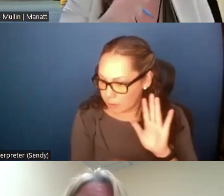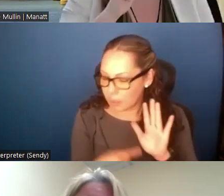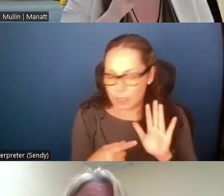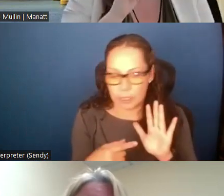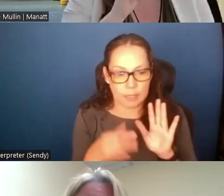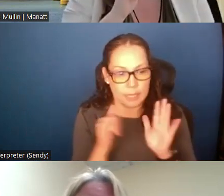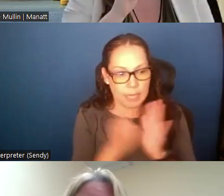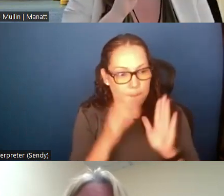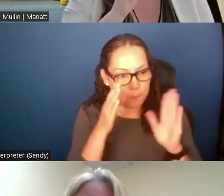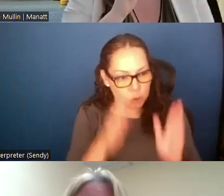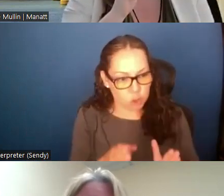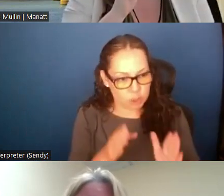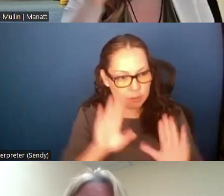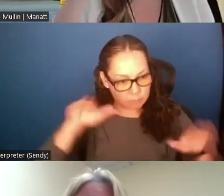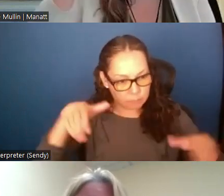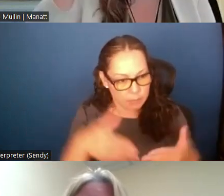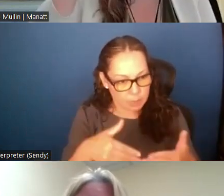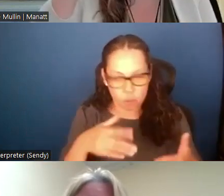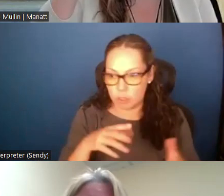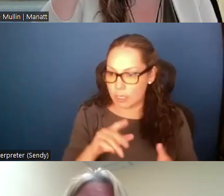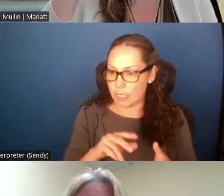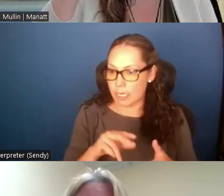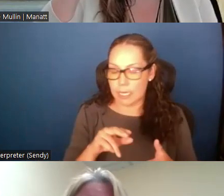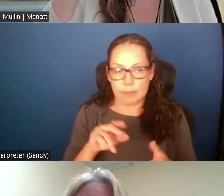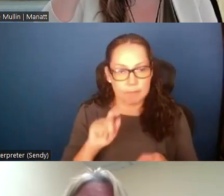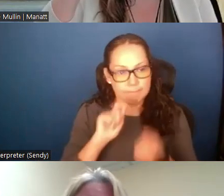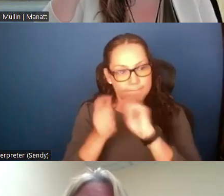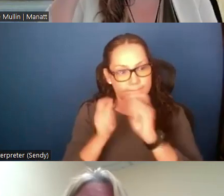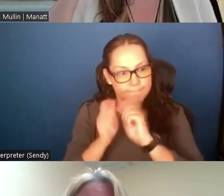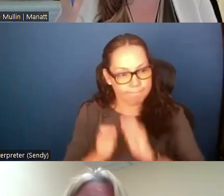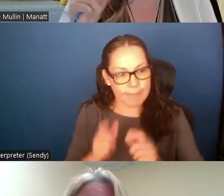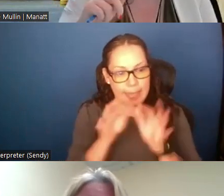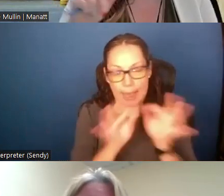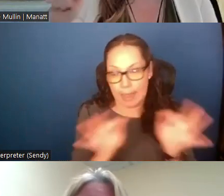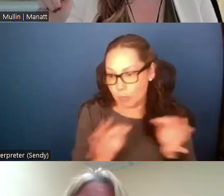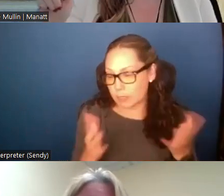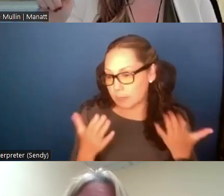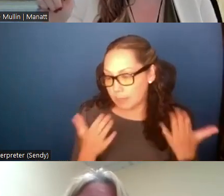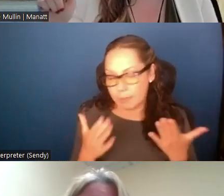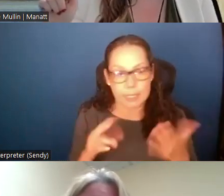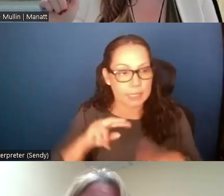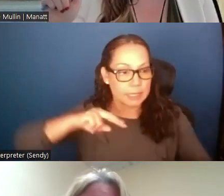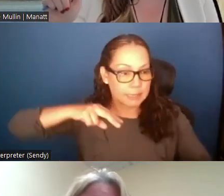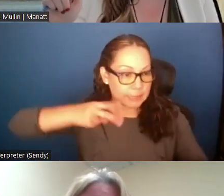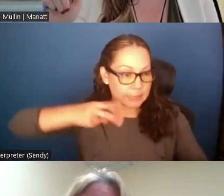that language, maybe based on what we're hearing. And perhaps on that second